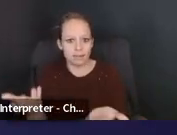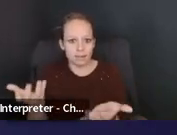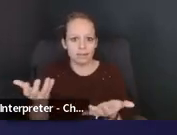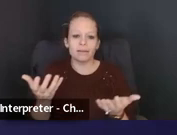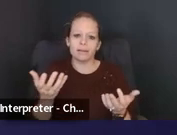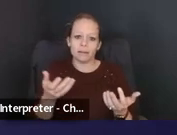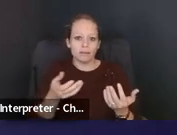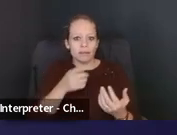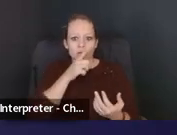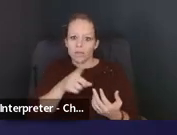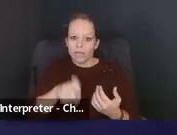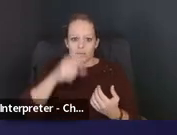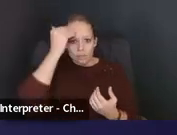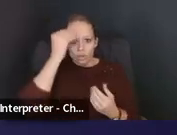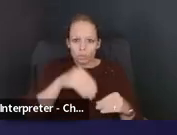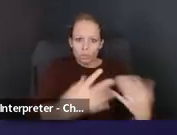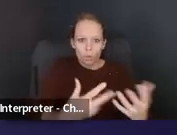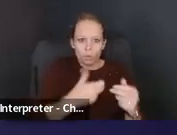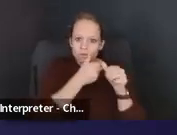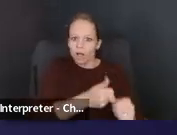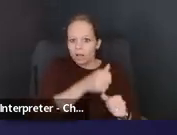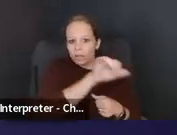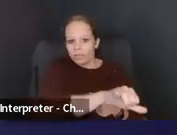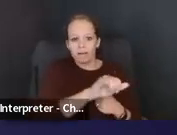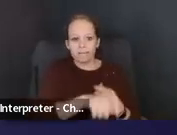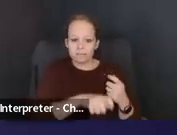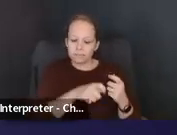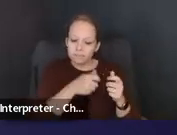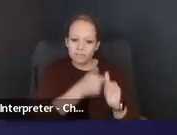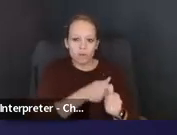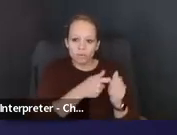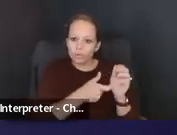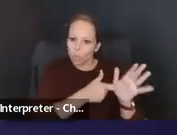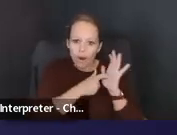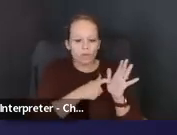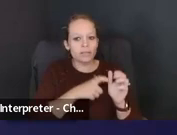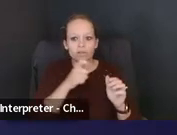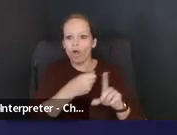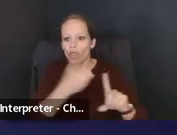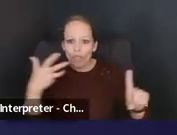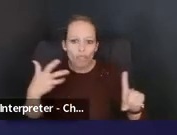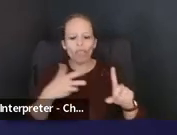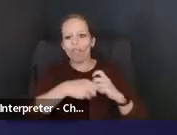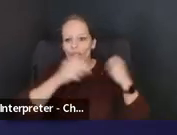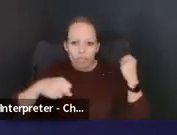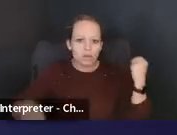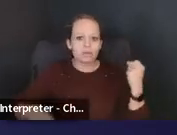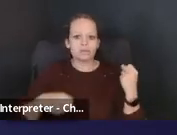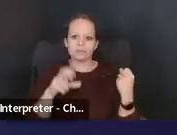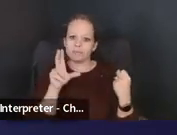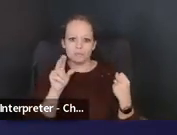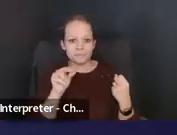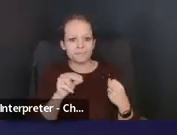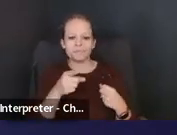requirements exactly as they're written, not embellishing too much or improvising, sticking to the headings that the funding